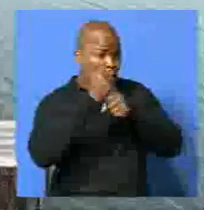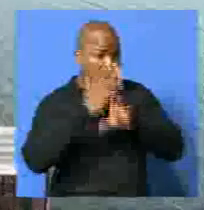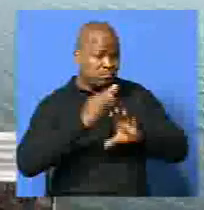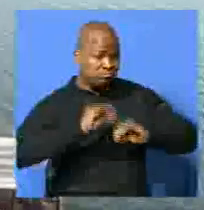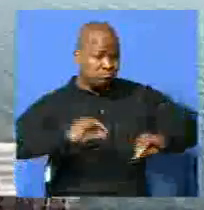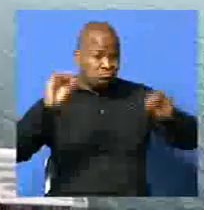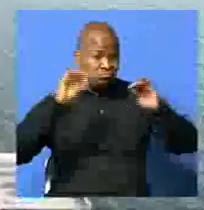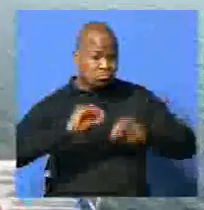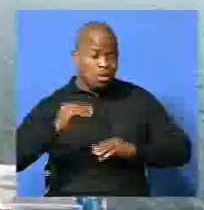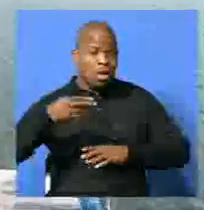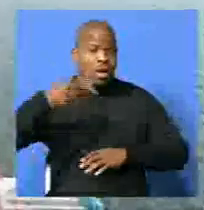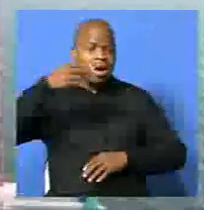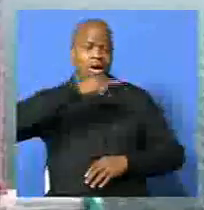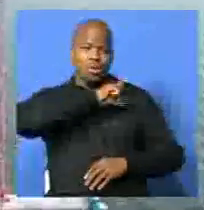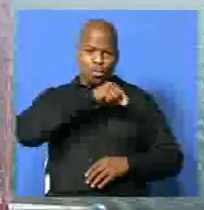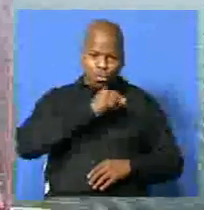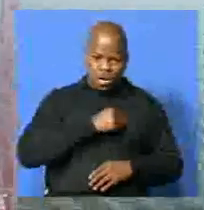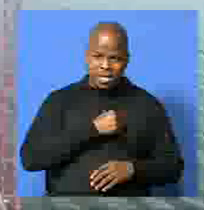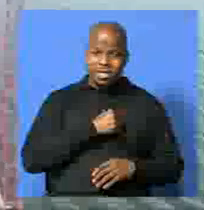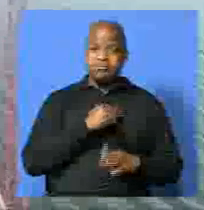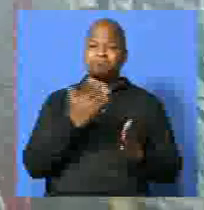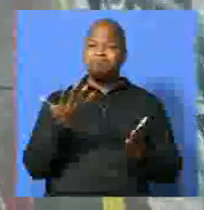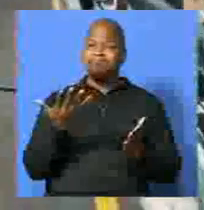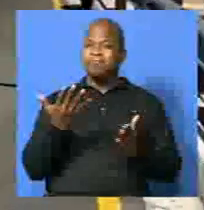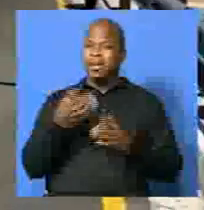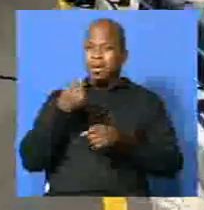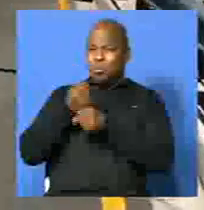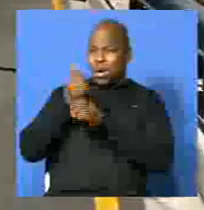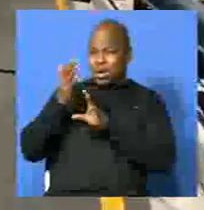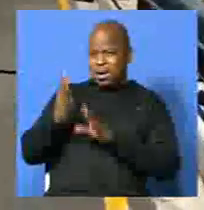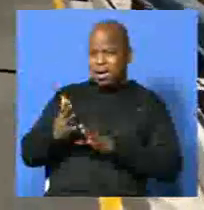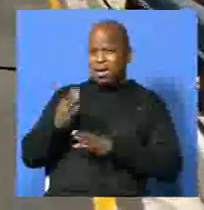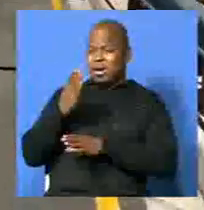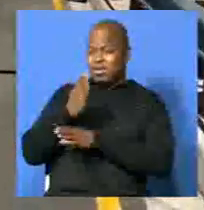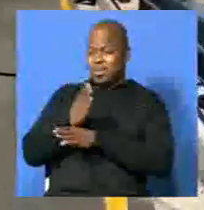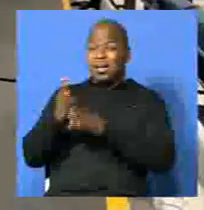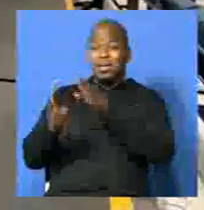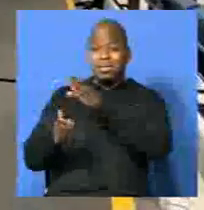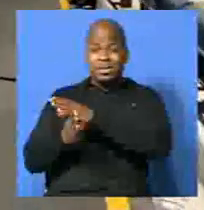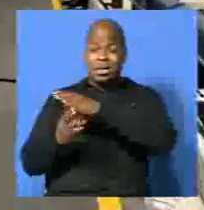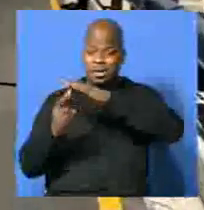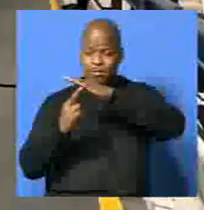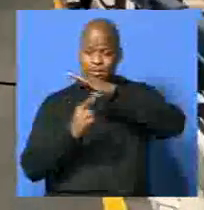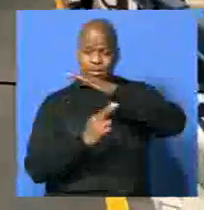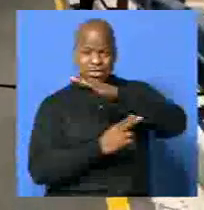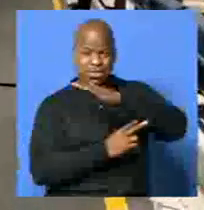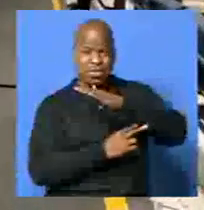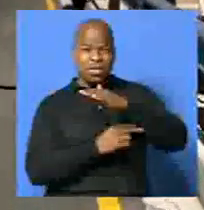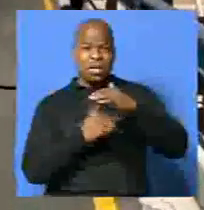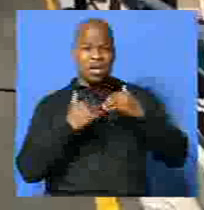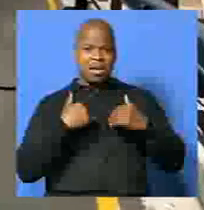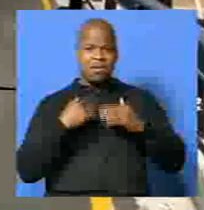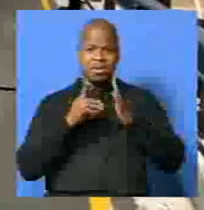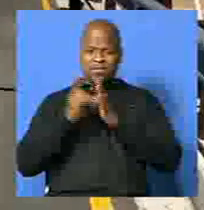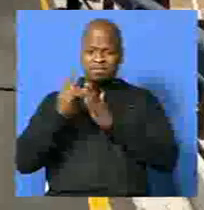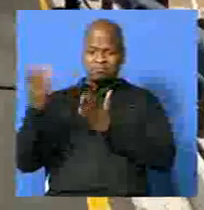ke ene ya nna ya moemo a ntlha mme re ne ra bona e le gore babereki botlhe ba ne ba ga borogo jo ba ne e le gone gore ba ta jalo ka dithabolo tsa